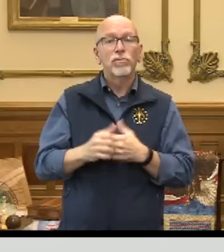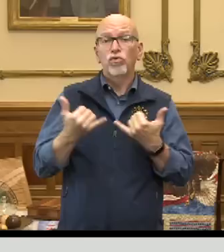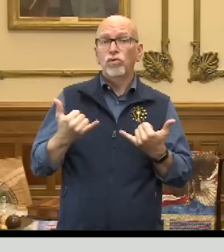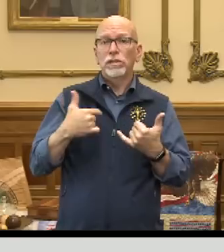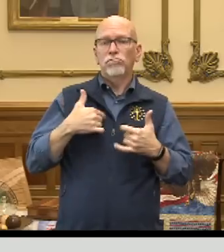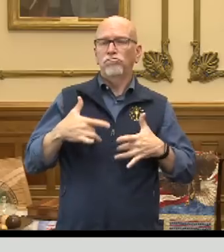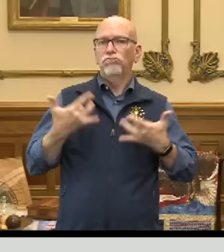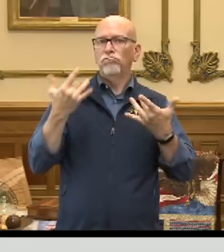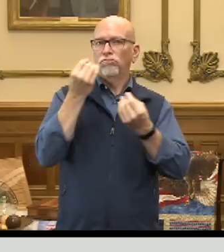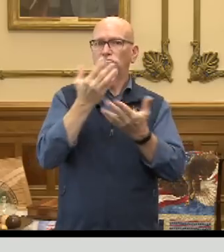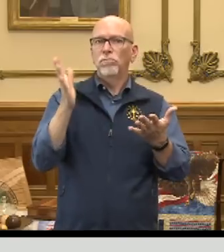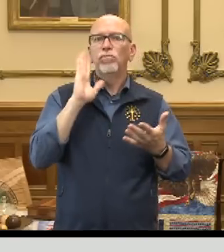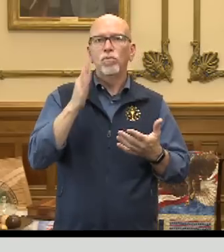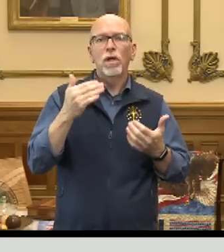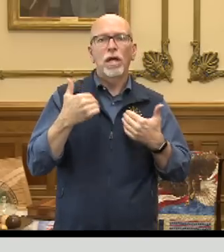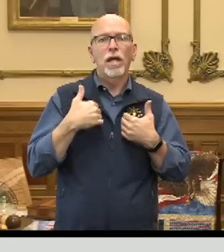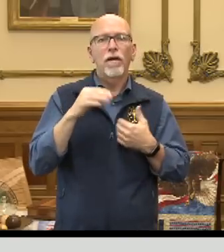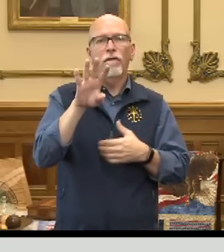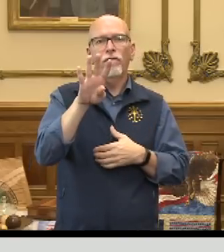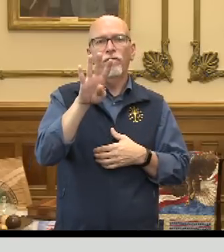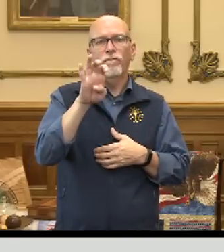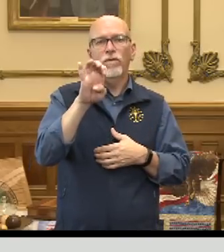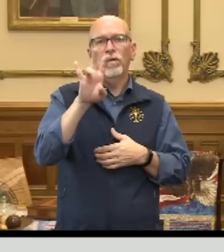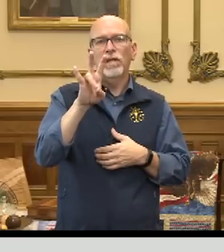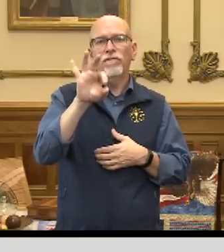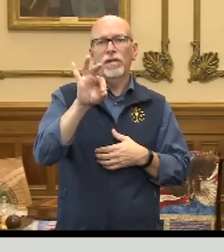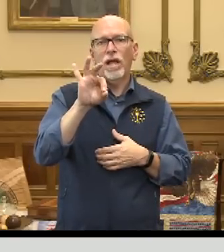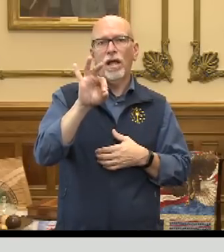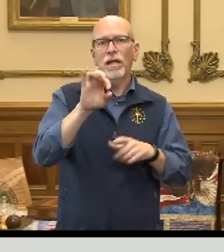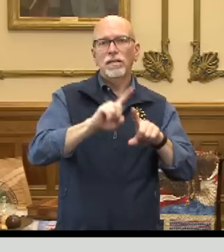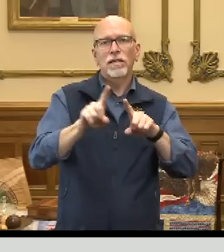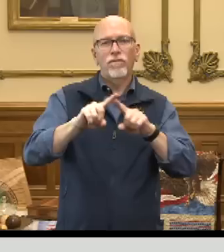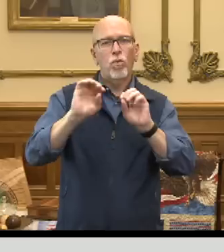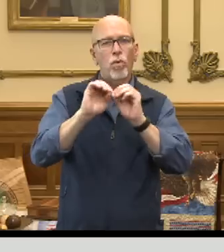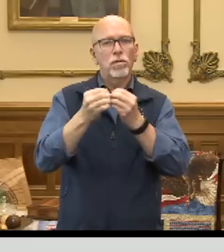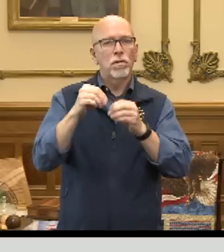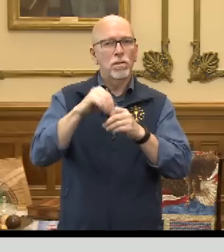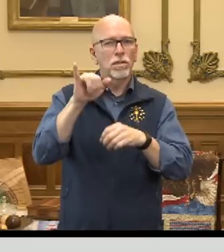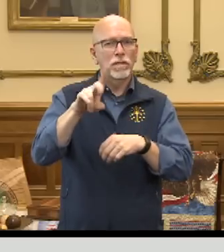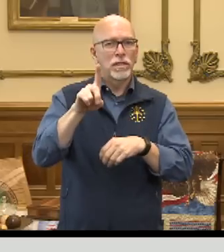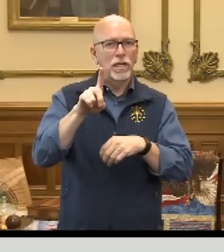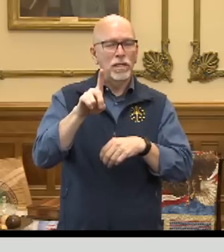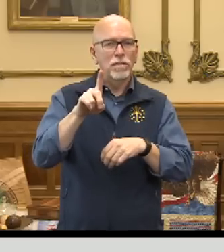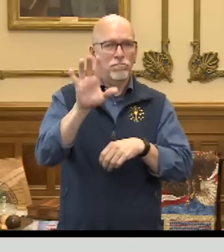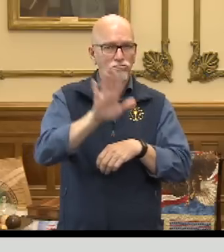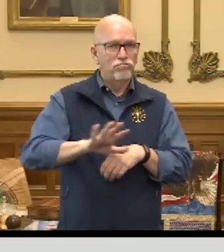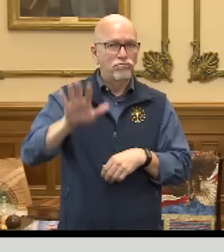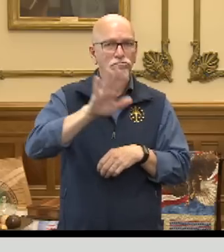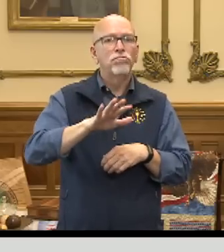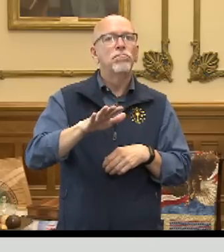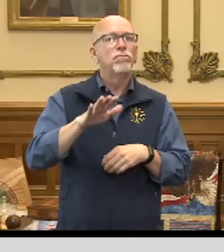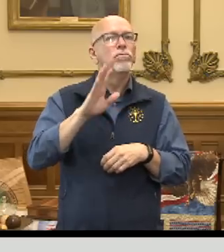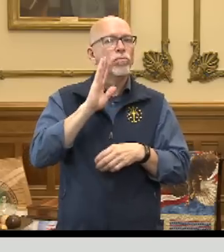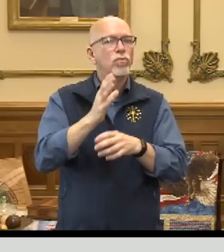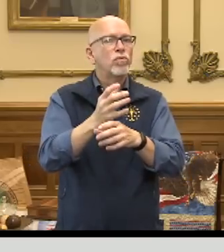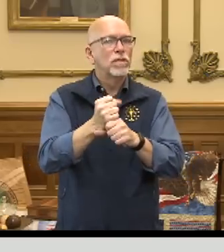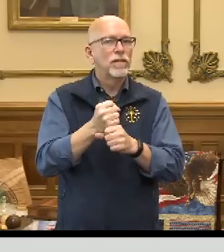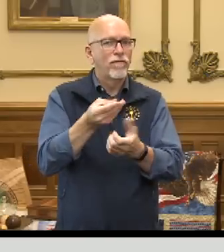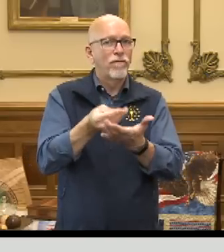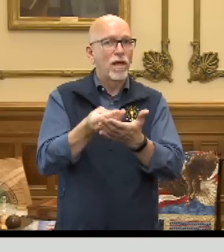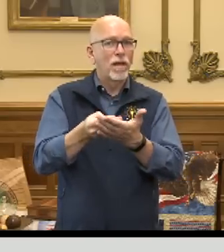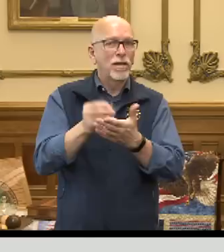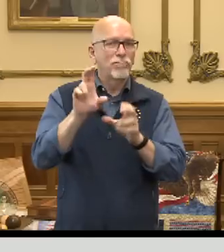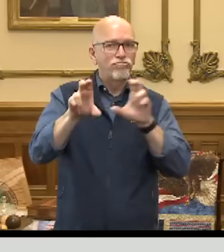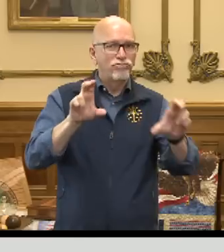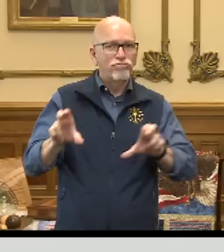pleased to report that there will be 479 Indiana organizations across the state who will be receiving funding